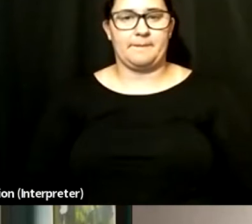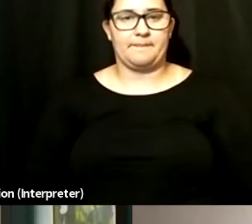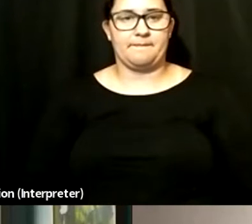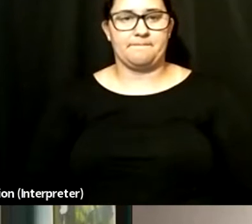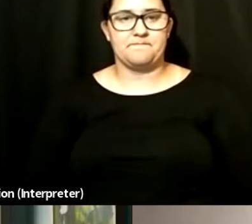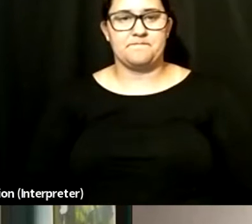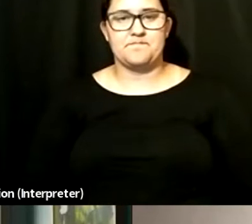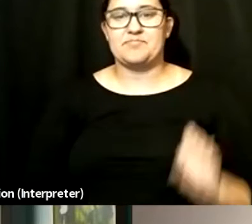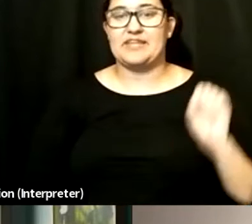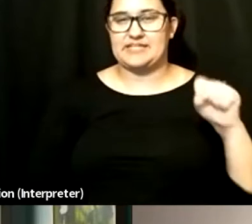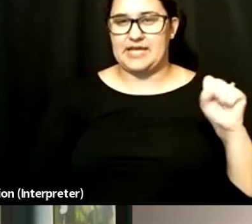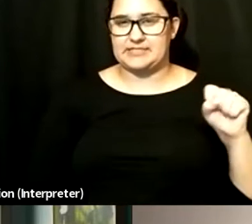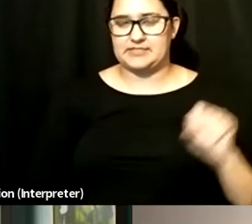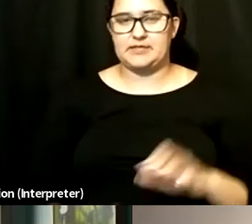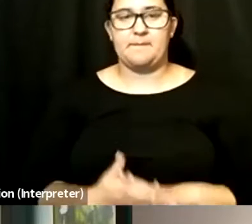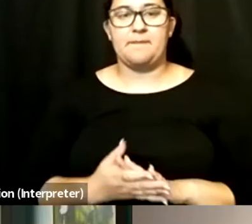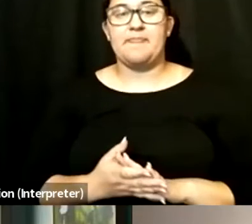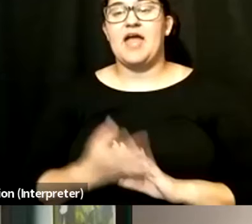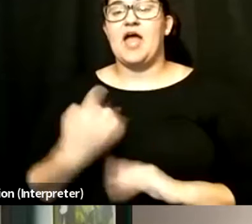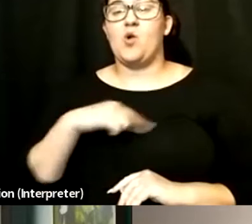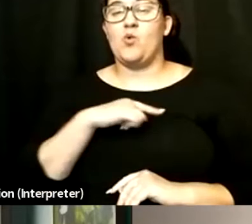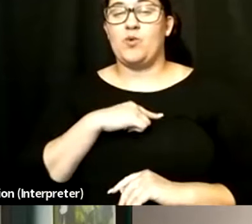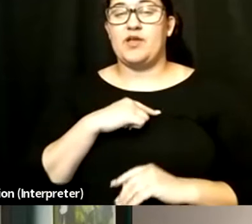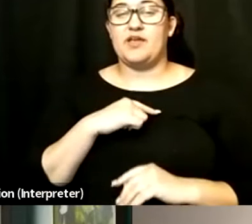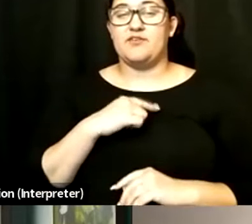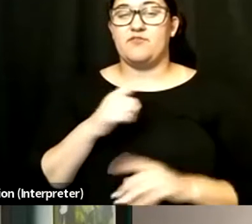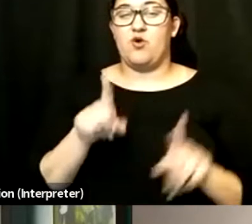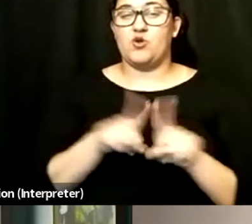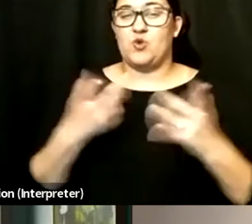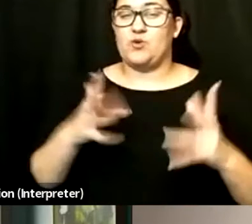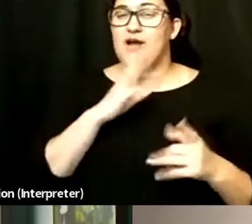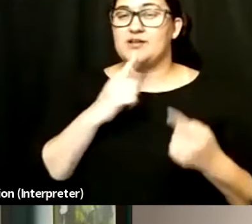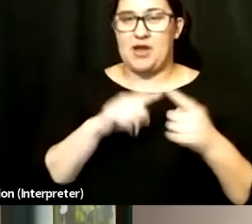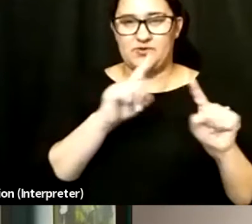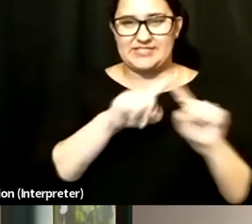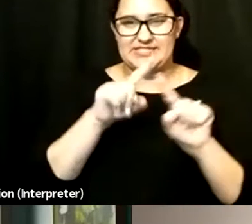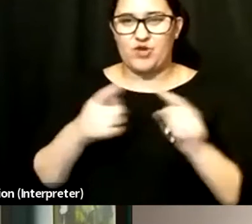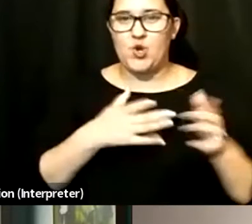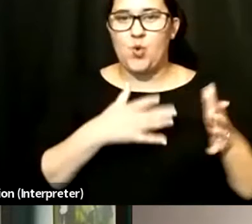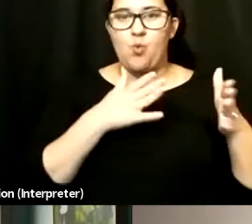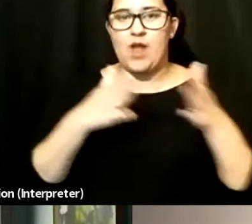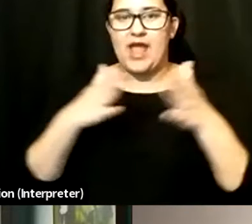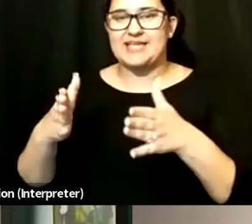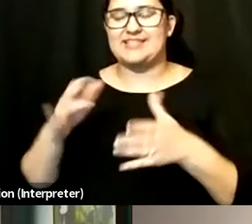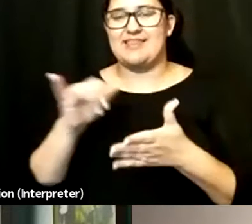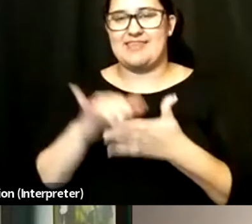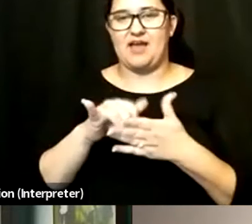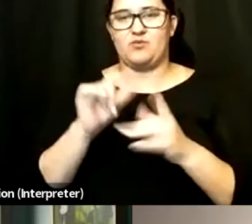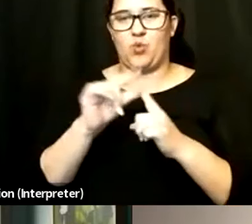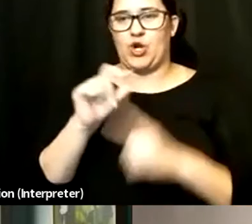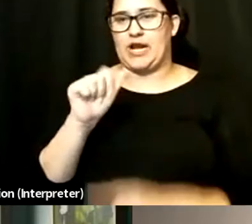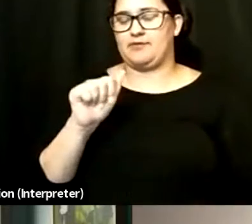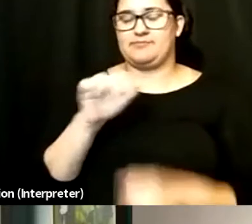Yes. And we have already talked a little bit about different ways ableism is experienced in